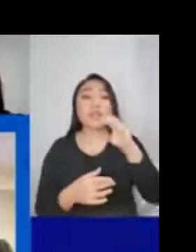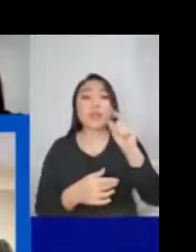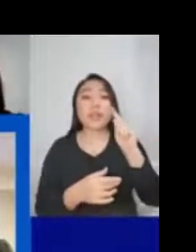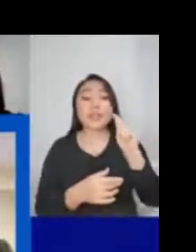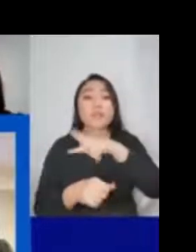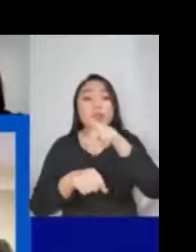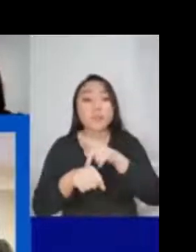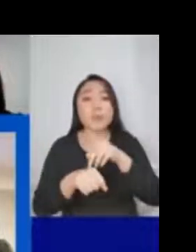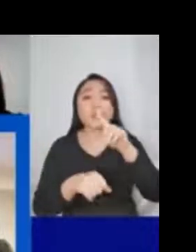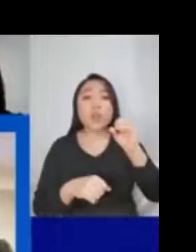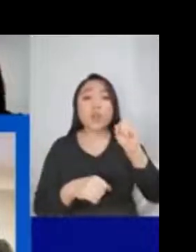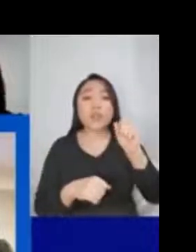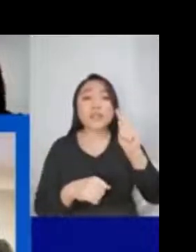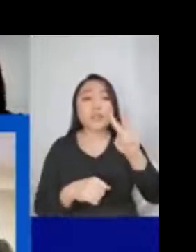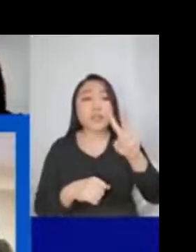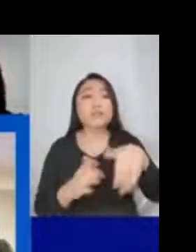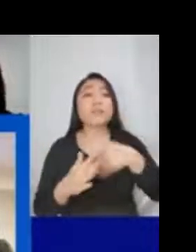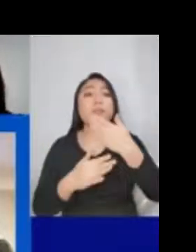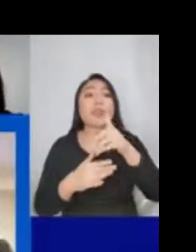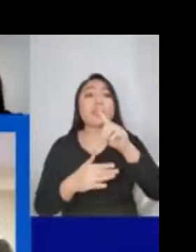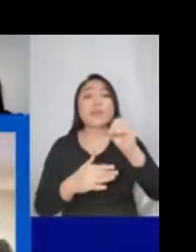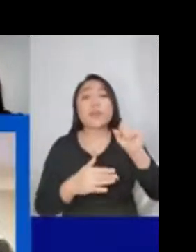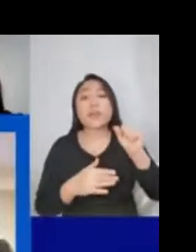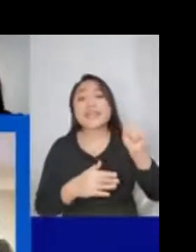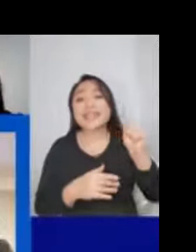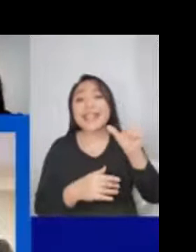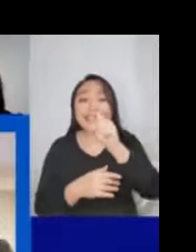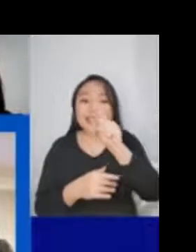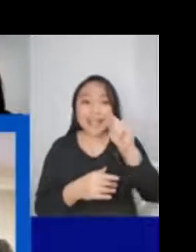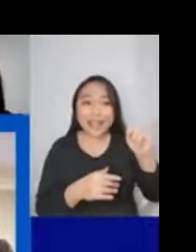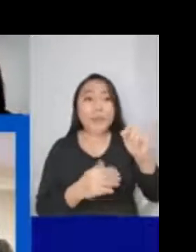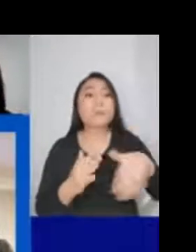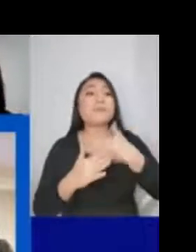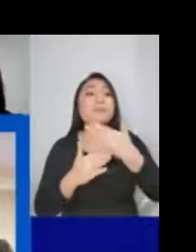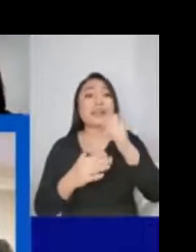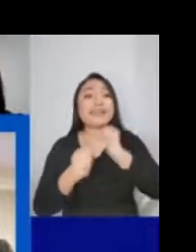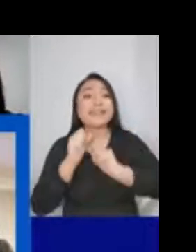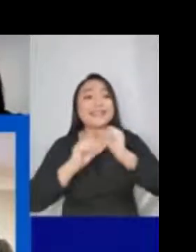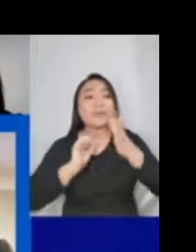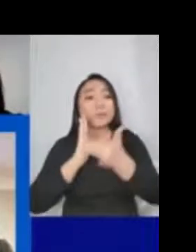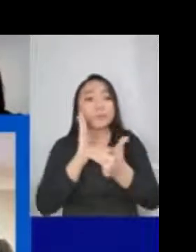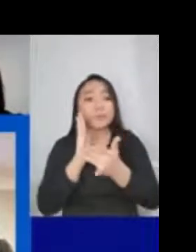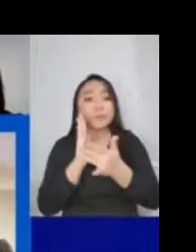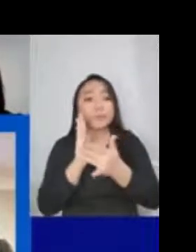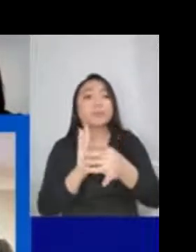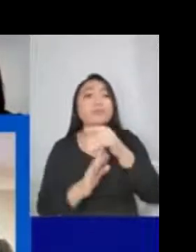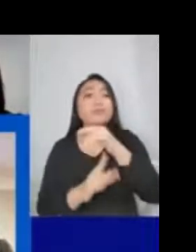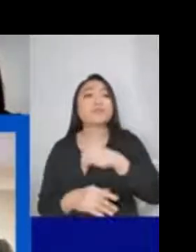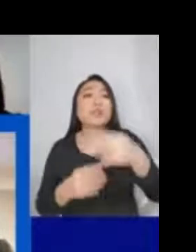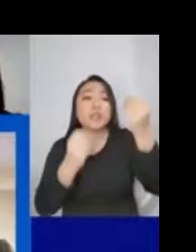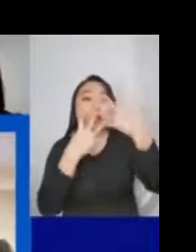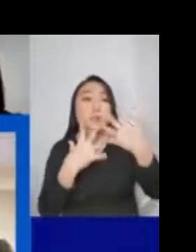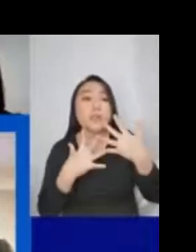public. We have trainings on science journalism, basic photography, infographics, digitization of print